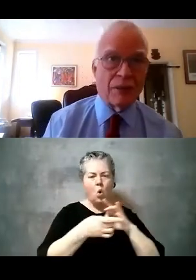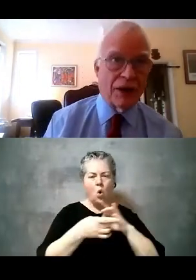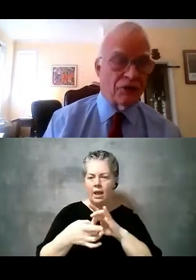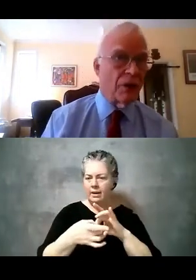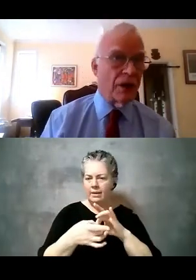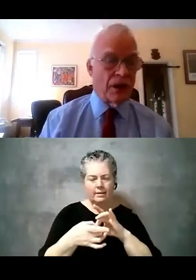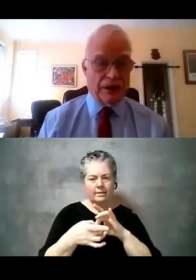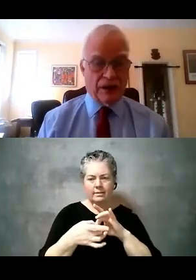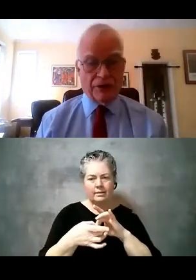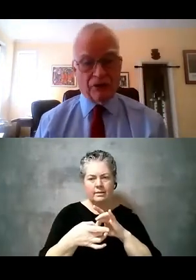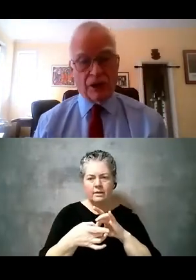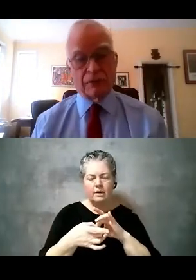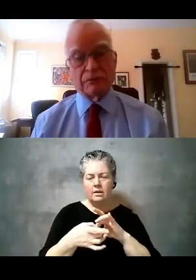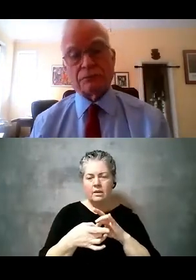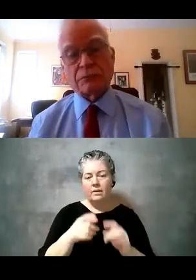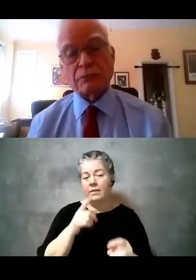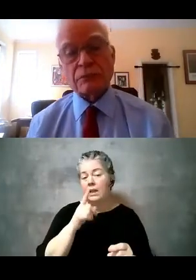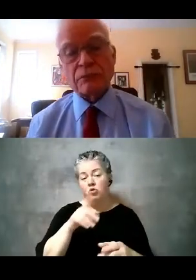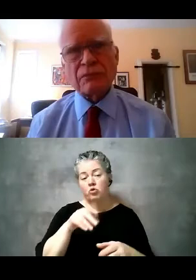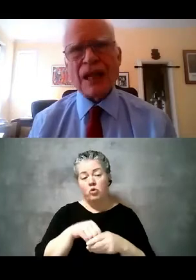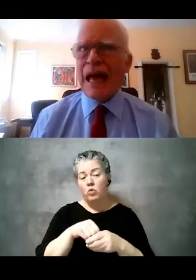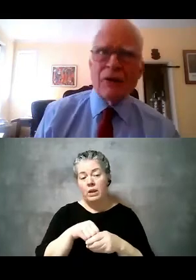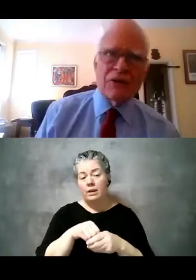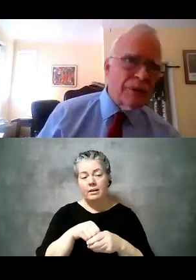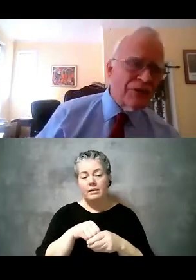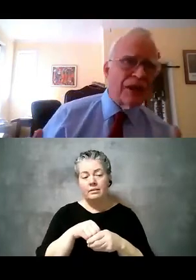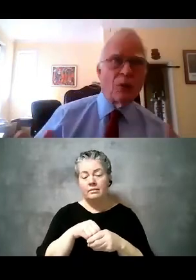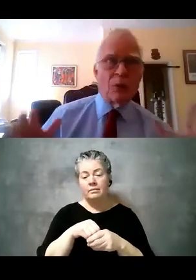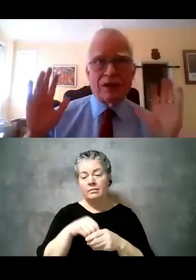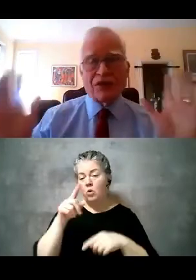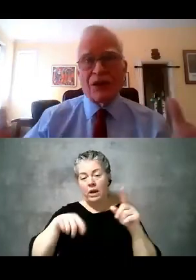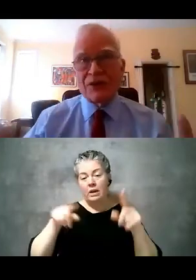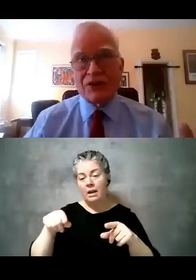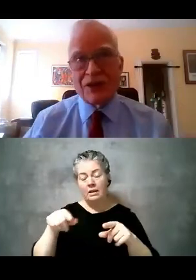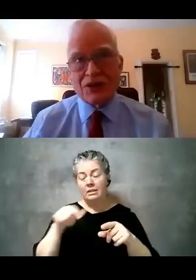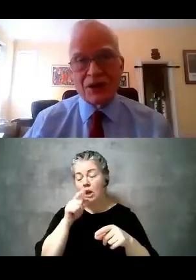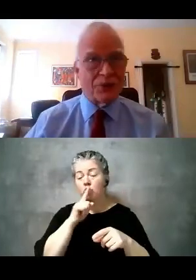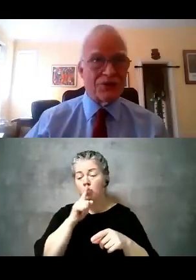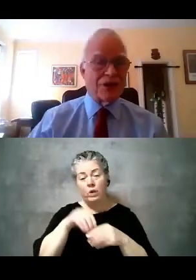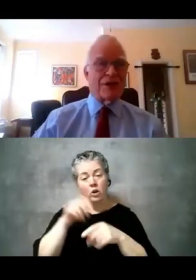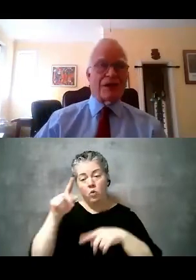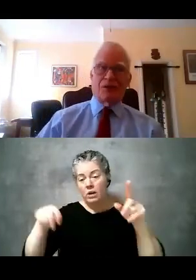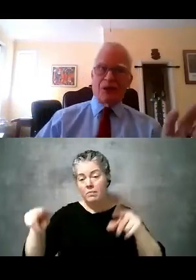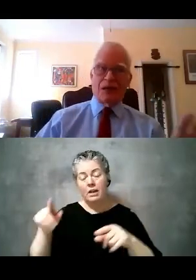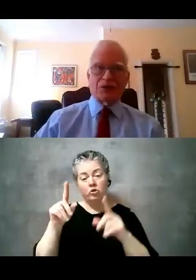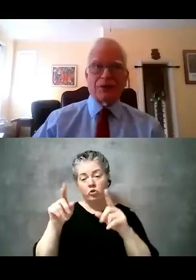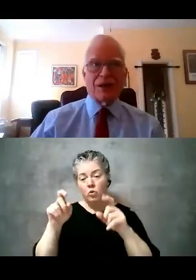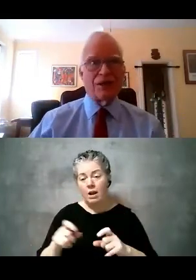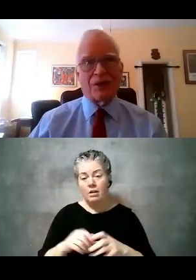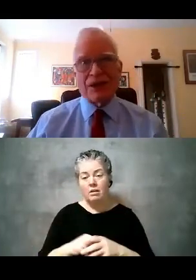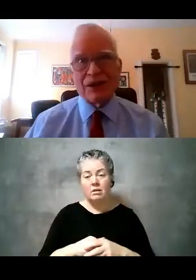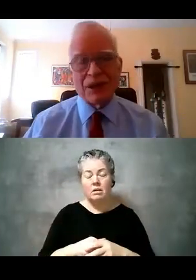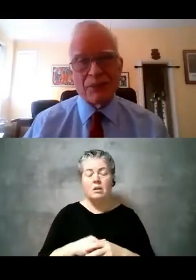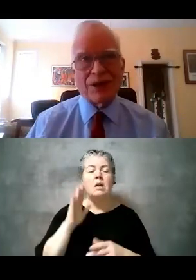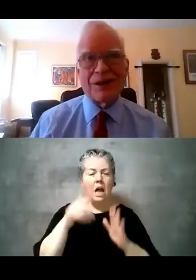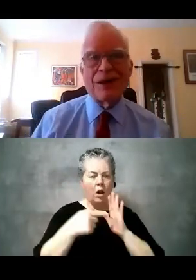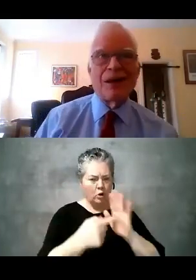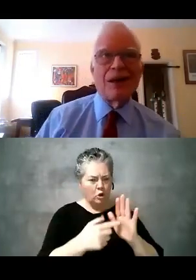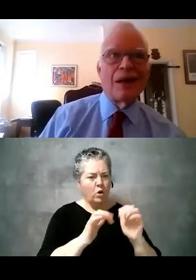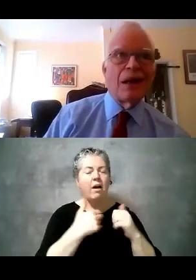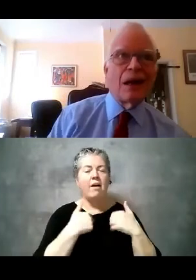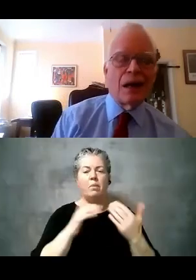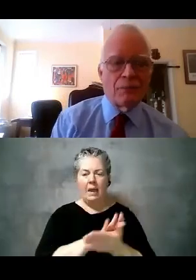in a randomized or a non-randomized trial. I always have been saying, well, we can solve this in HLM with centering. No, I'll show you how to do it. I got a paper